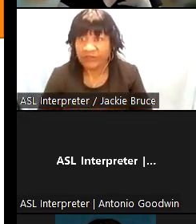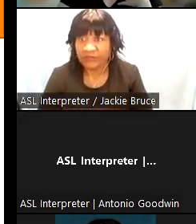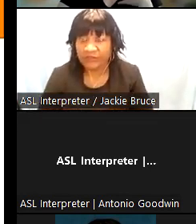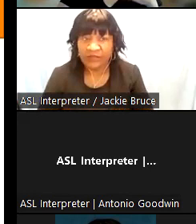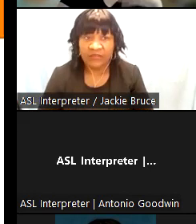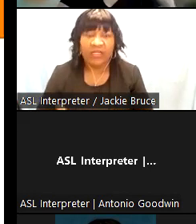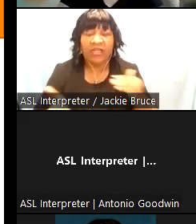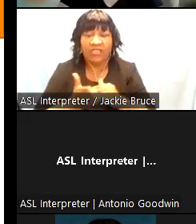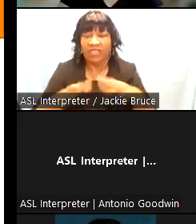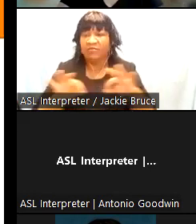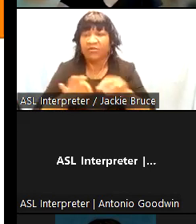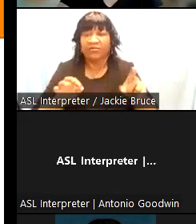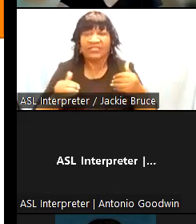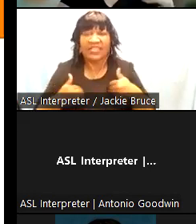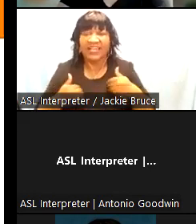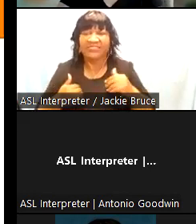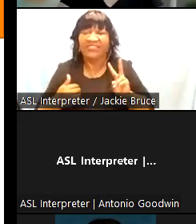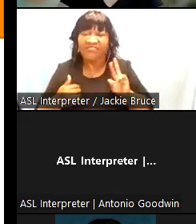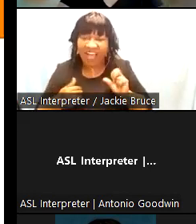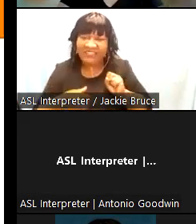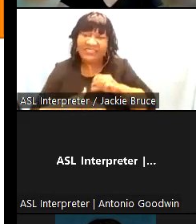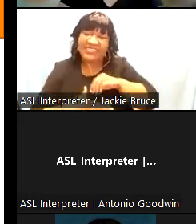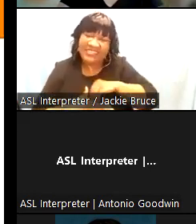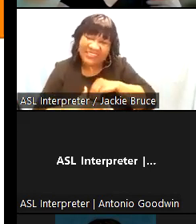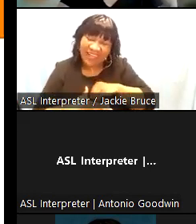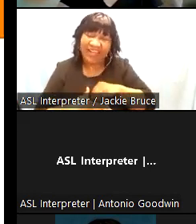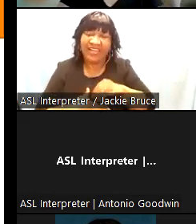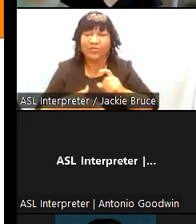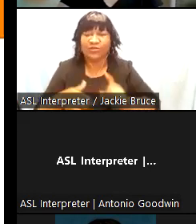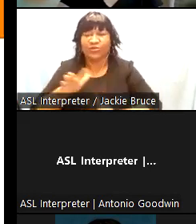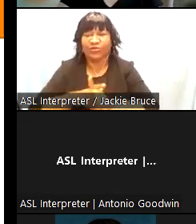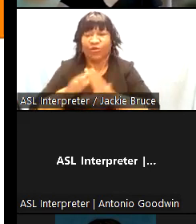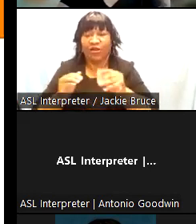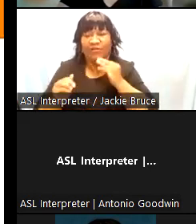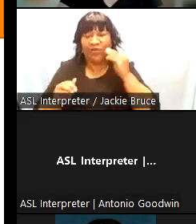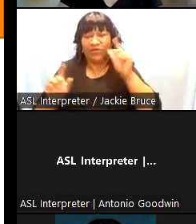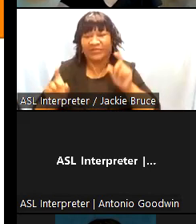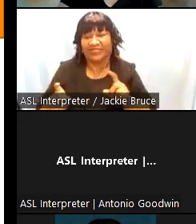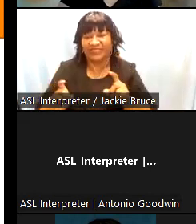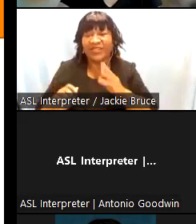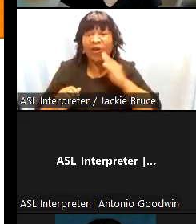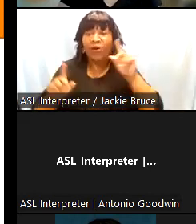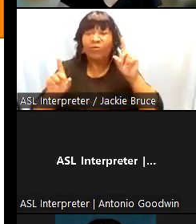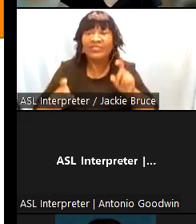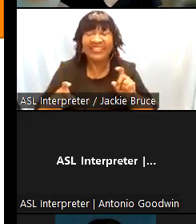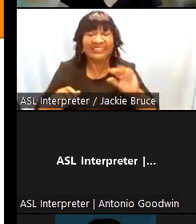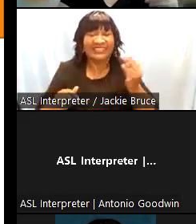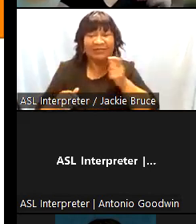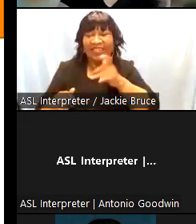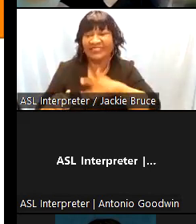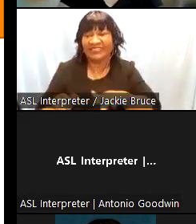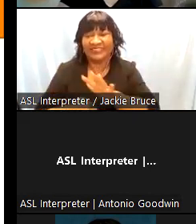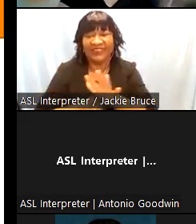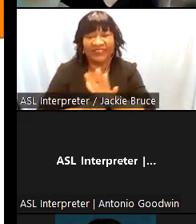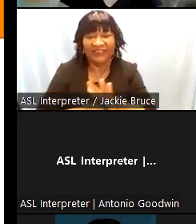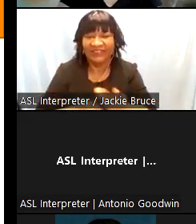But again, you also have to have enough virus for it to show up. And home tests are less sensitive than the tests that